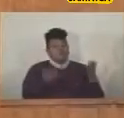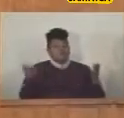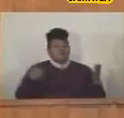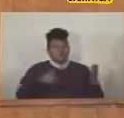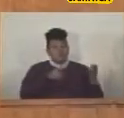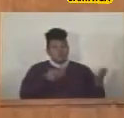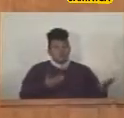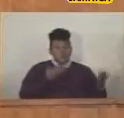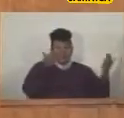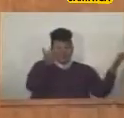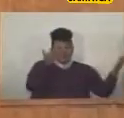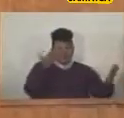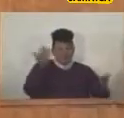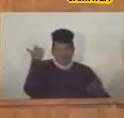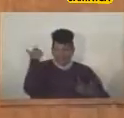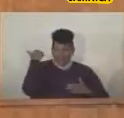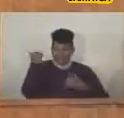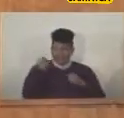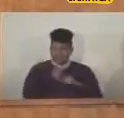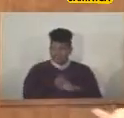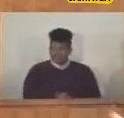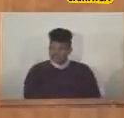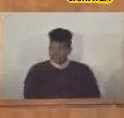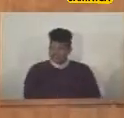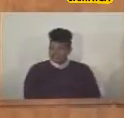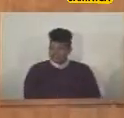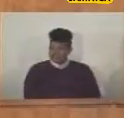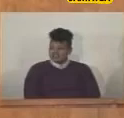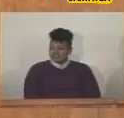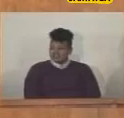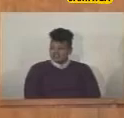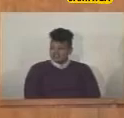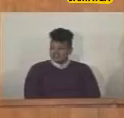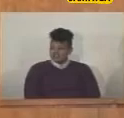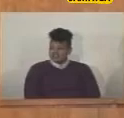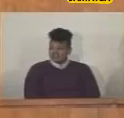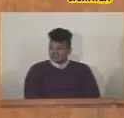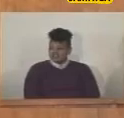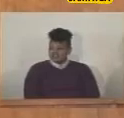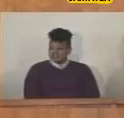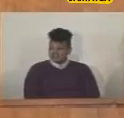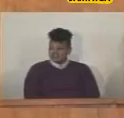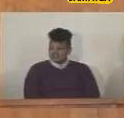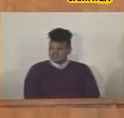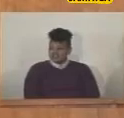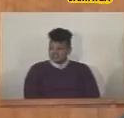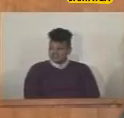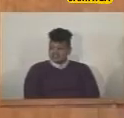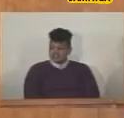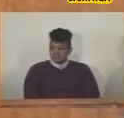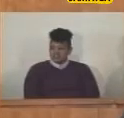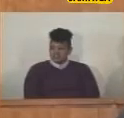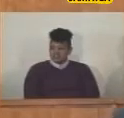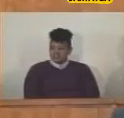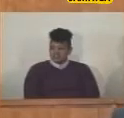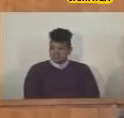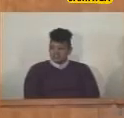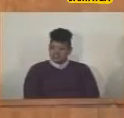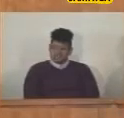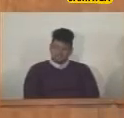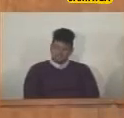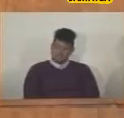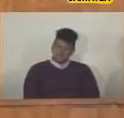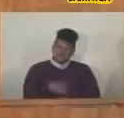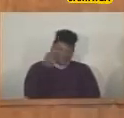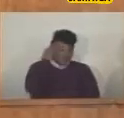we proposed a year ago. Let us be clear, Mr. President. I don't know what took him so long. I don't